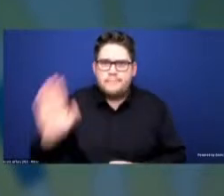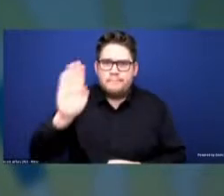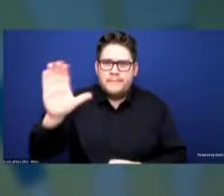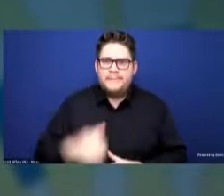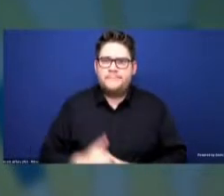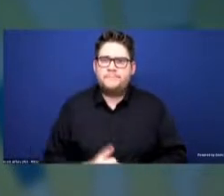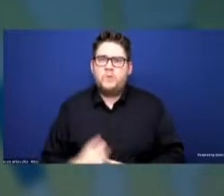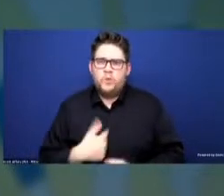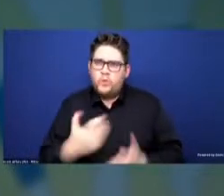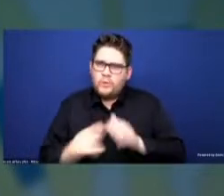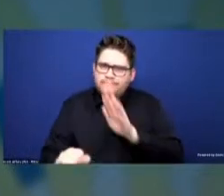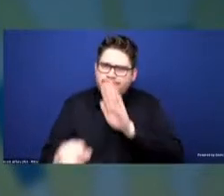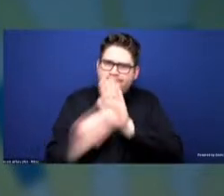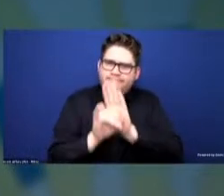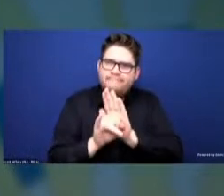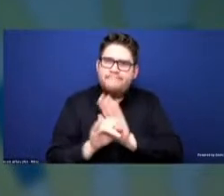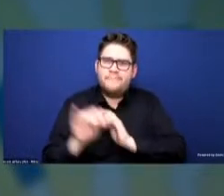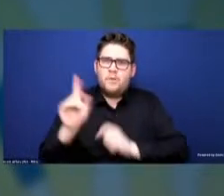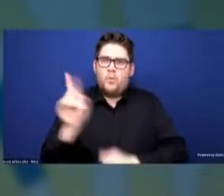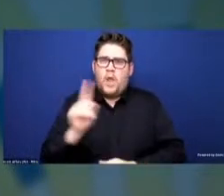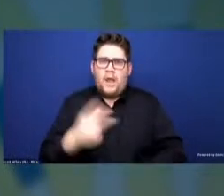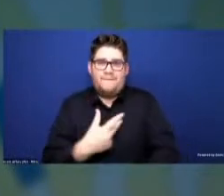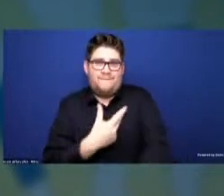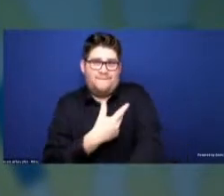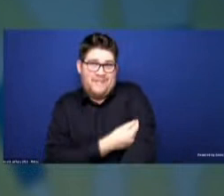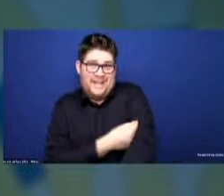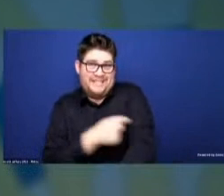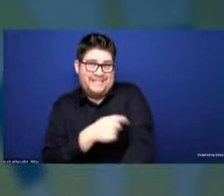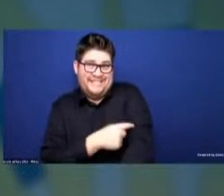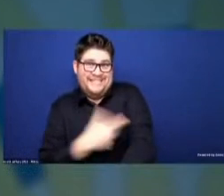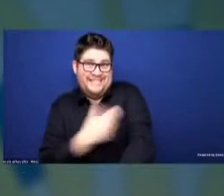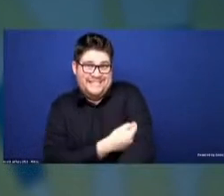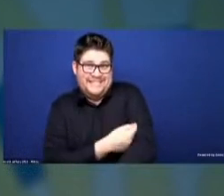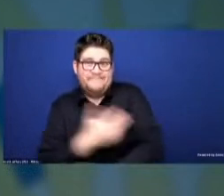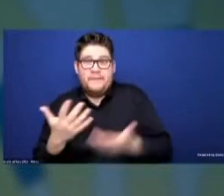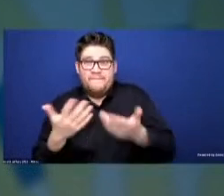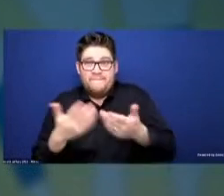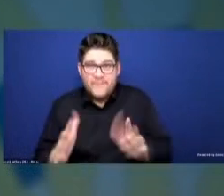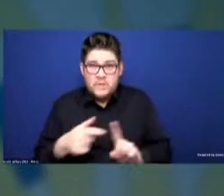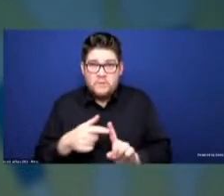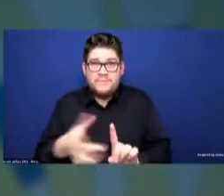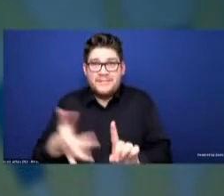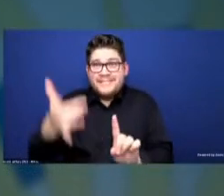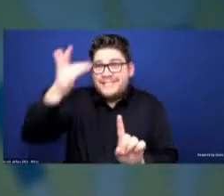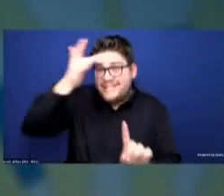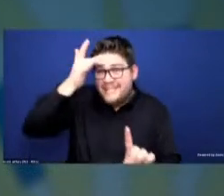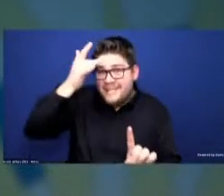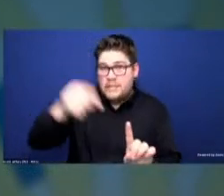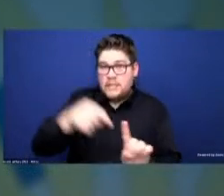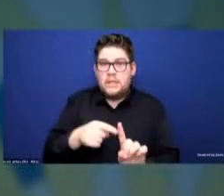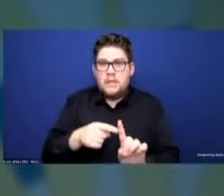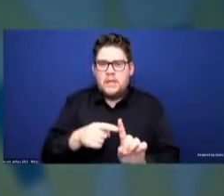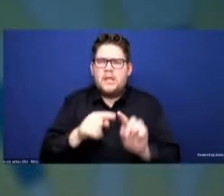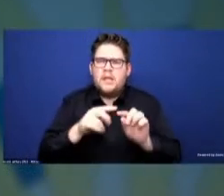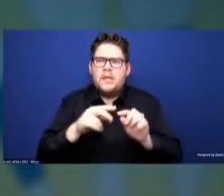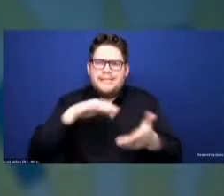vaccination, whether there's a reason to be concerned about a specific variant. So that is our strategy